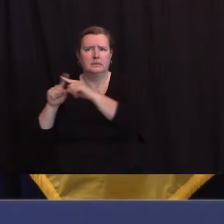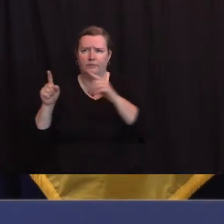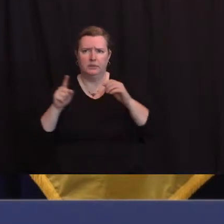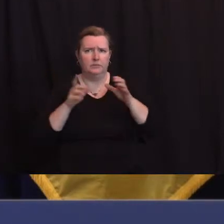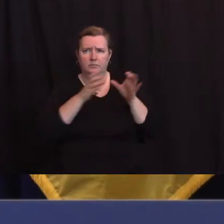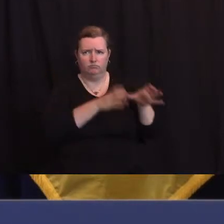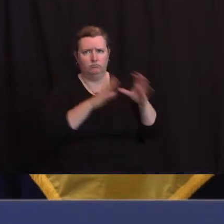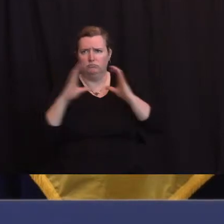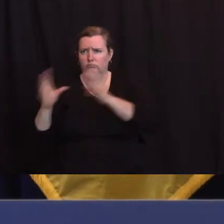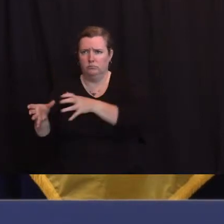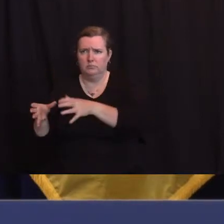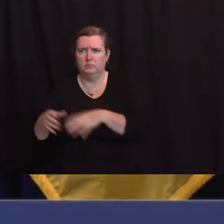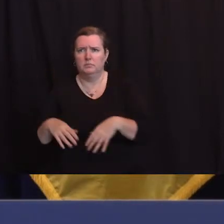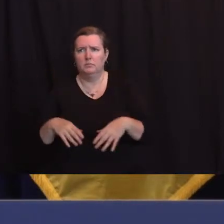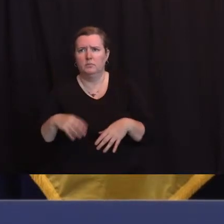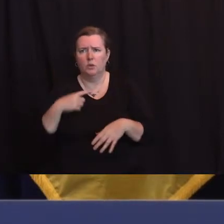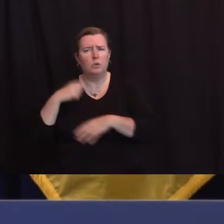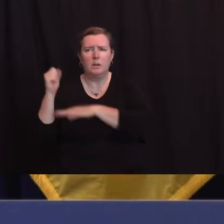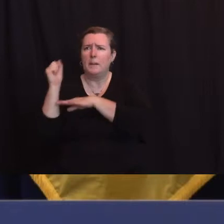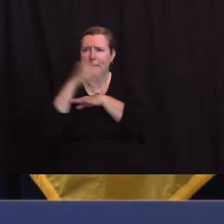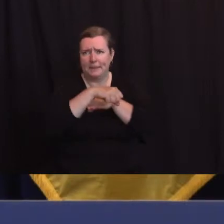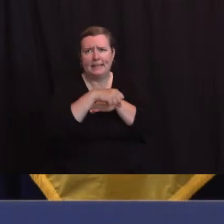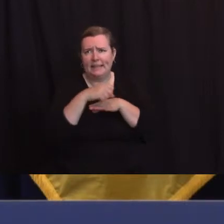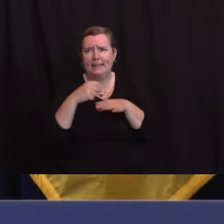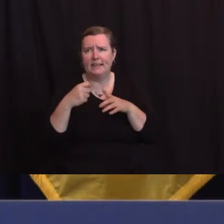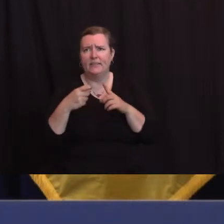severe illness and death.